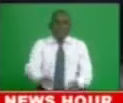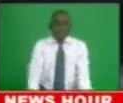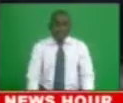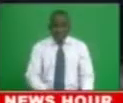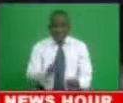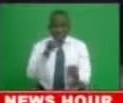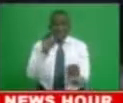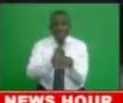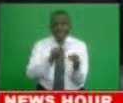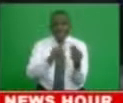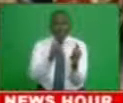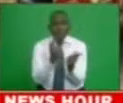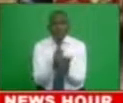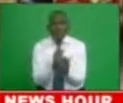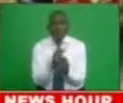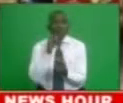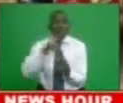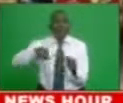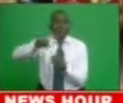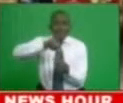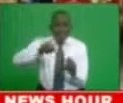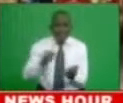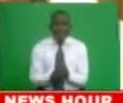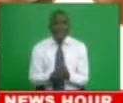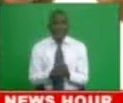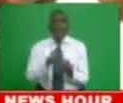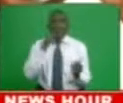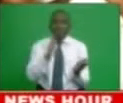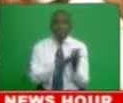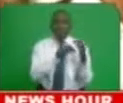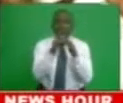main church choir, women's fellowship choir, the praise